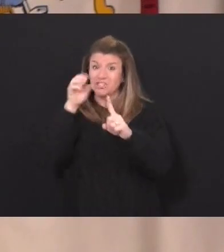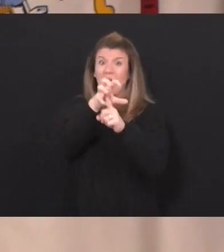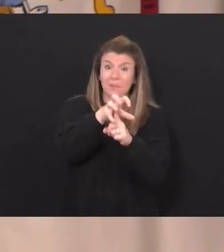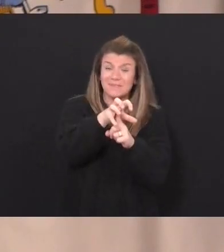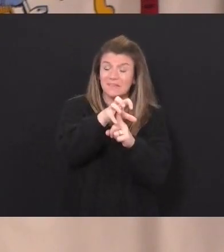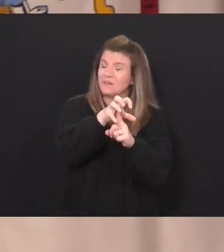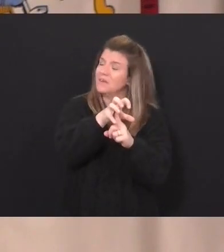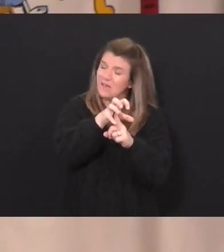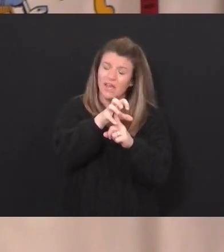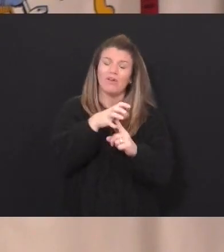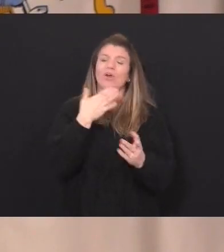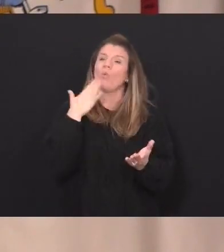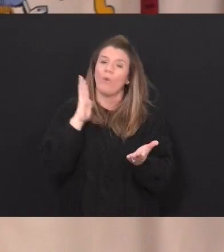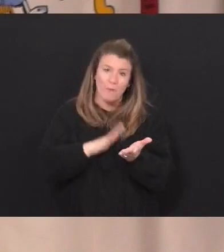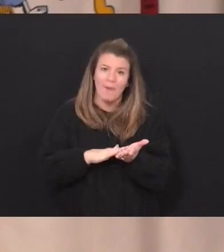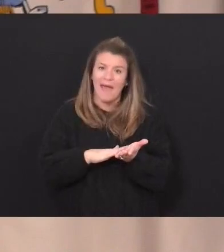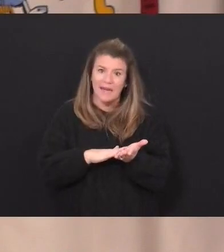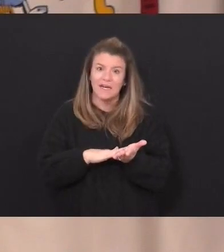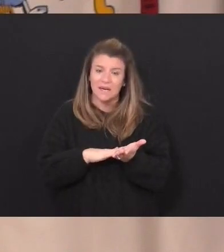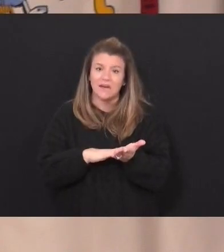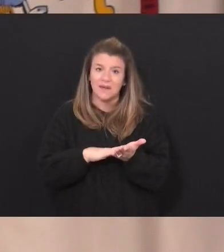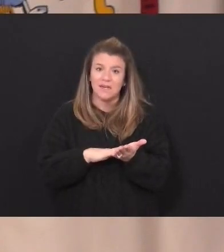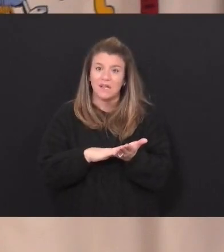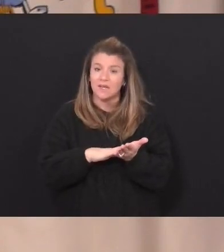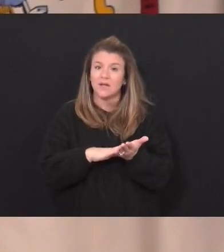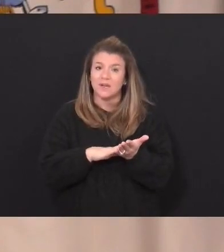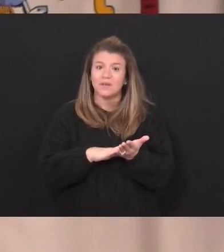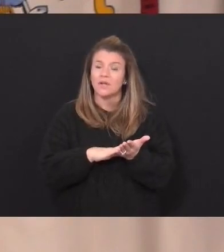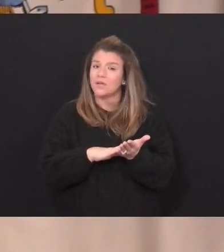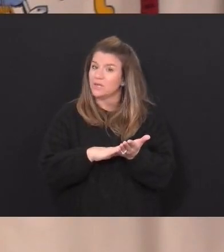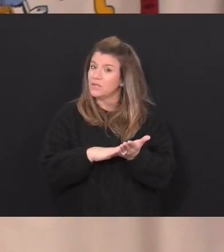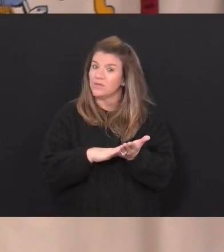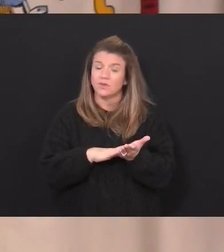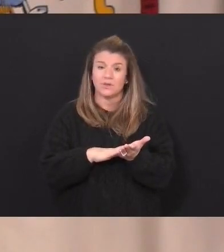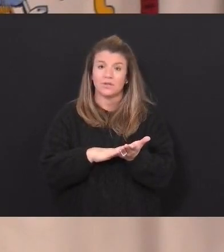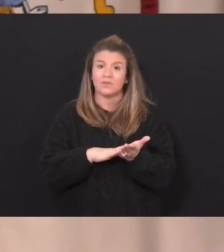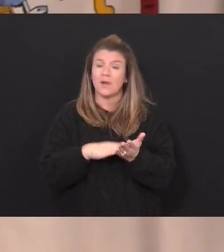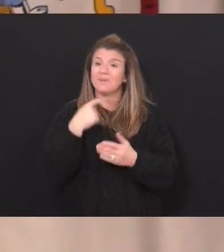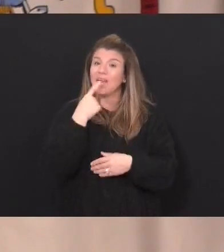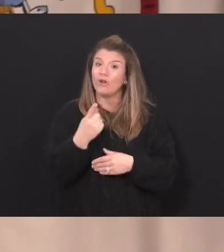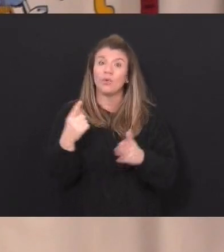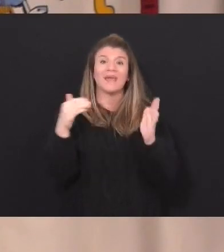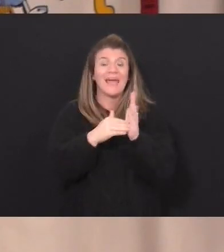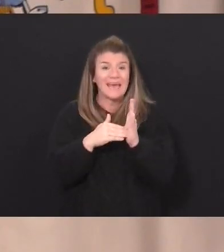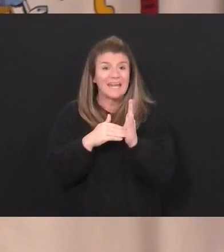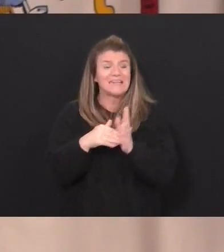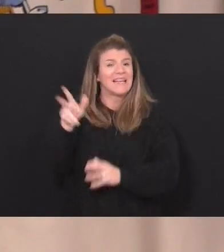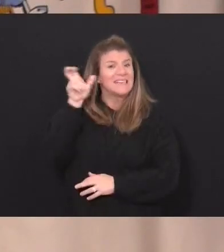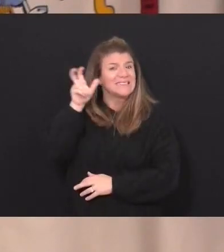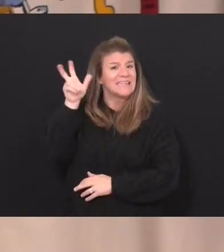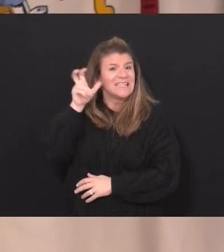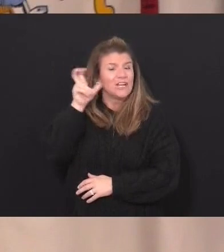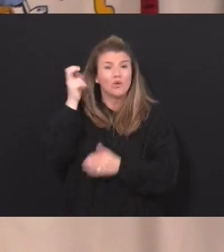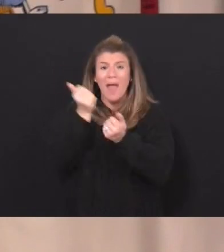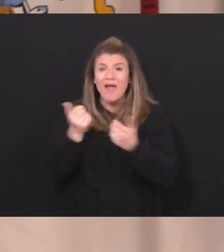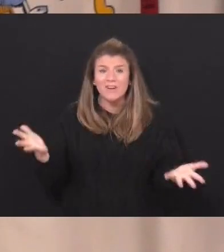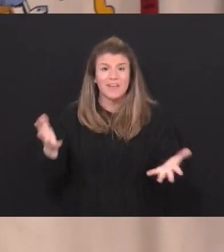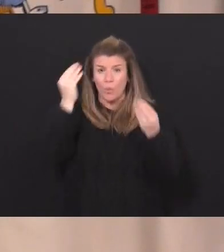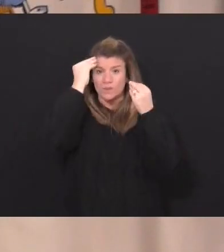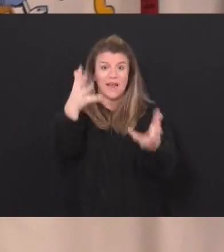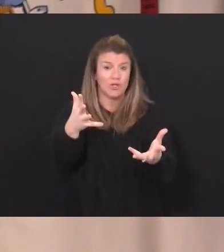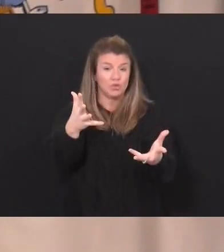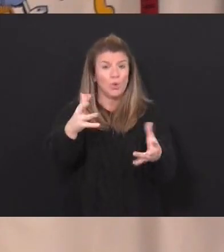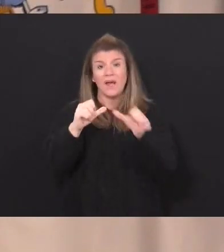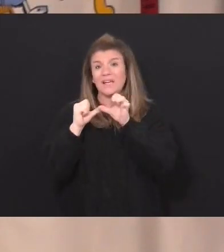be really bad. And so I tell you just to take heed to all the warnings, stay the course. We